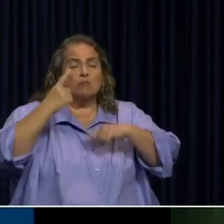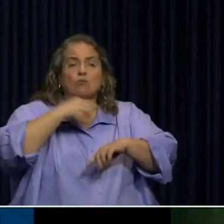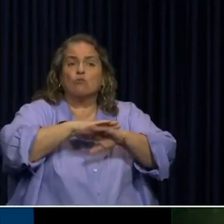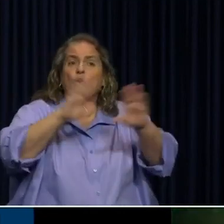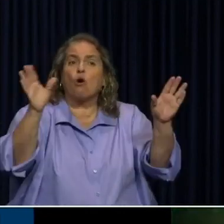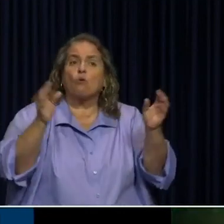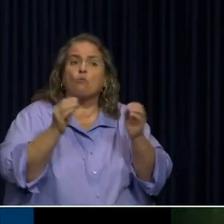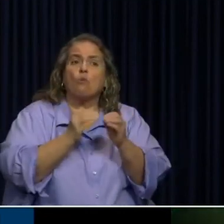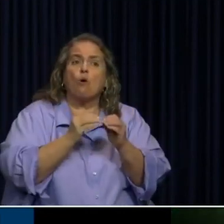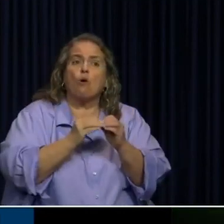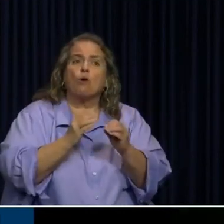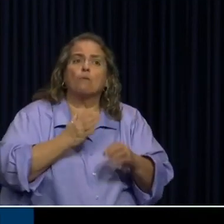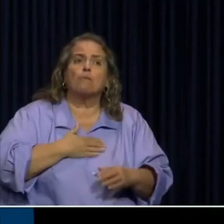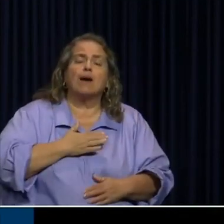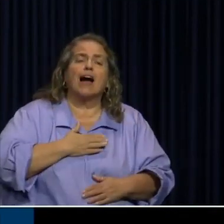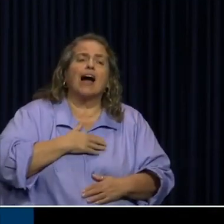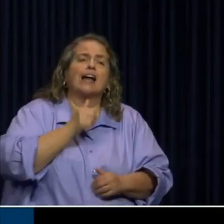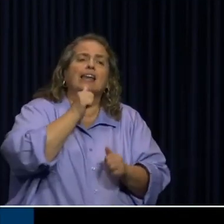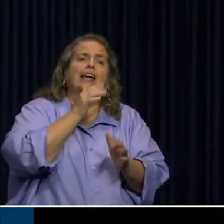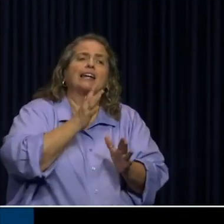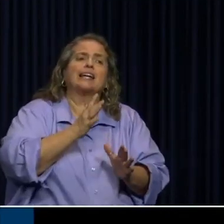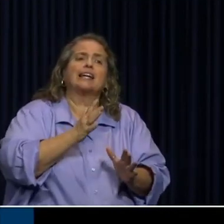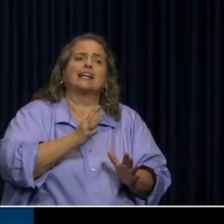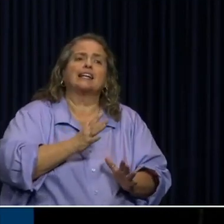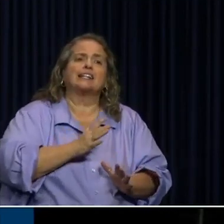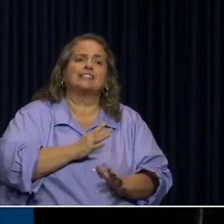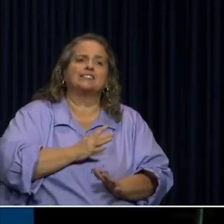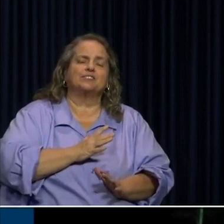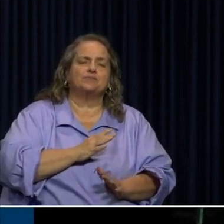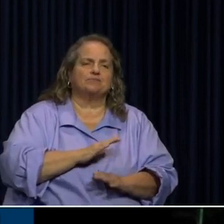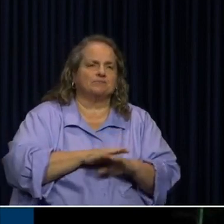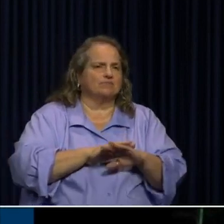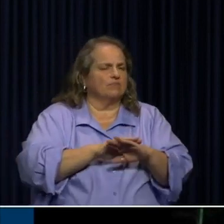Weep no more, my lady,